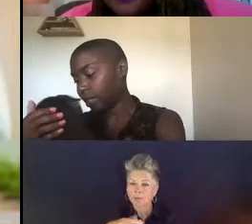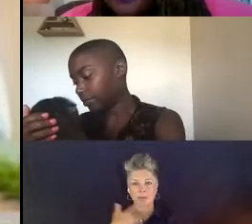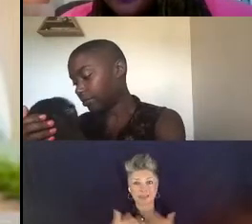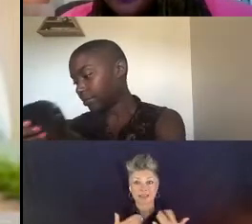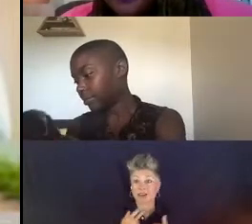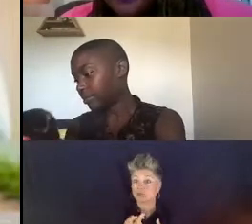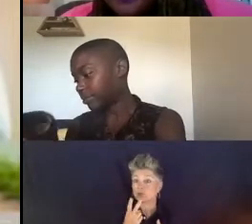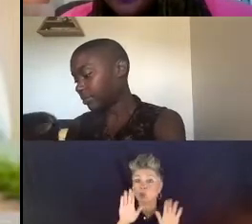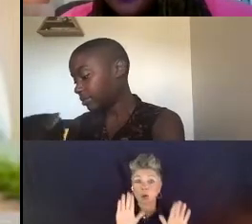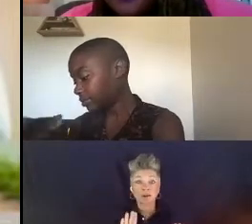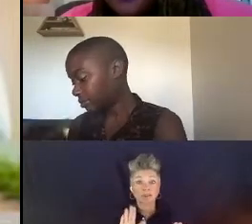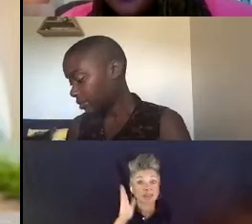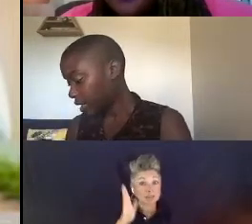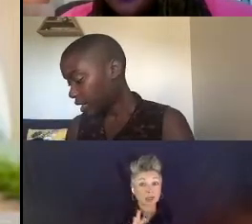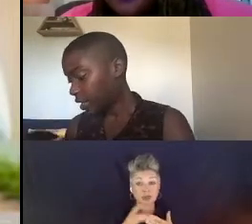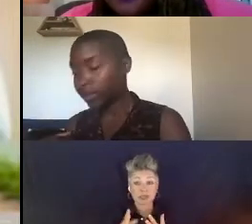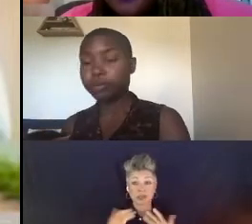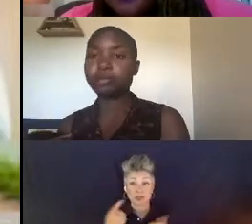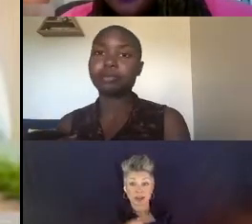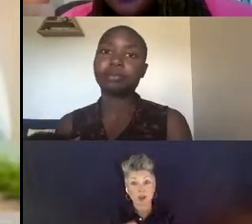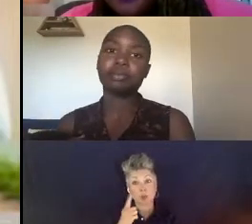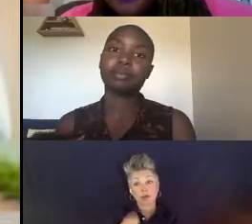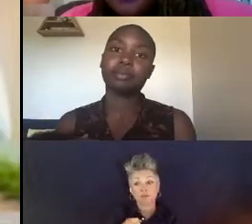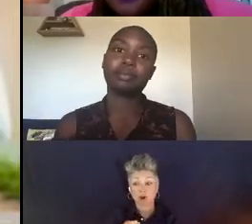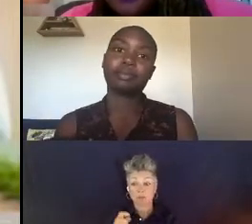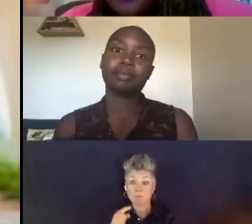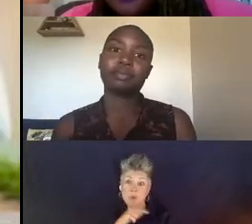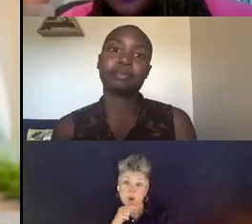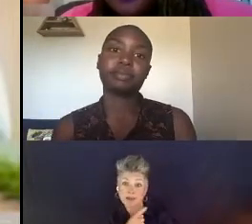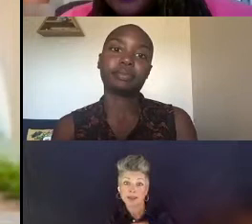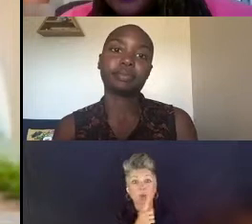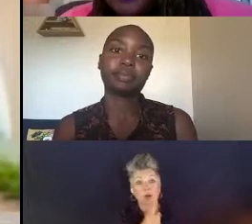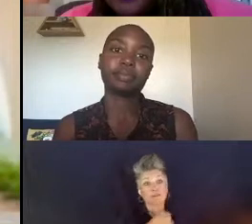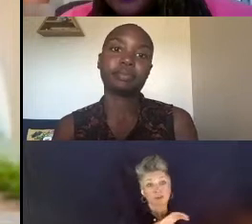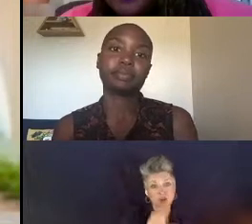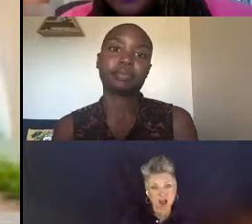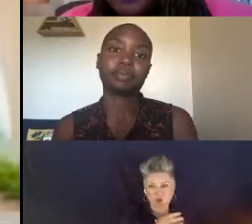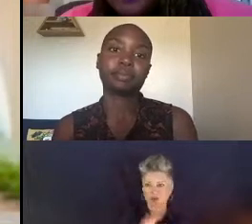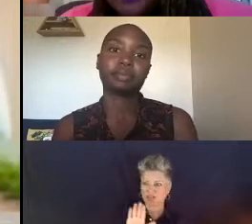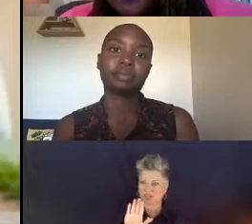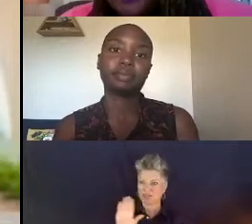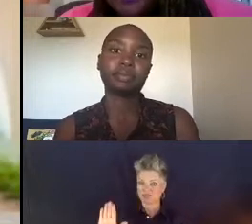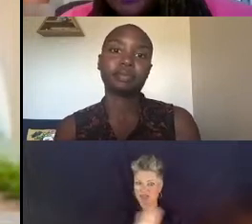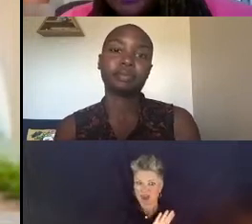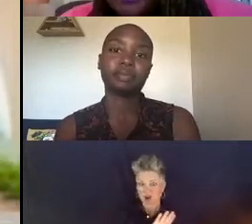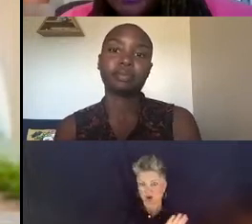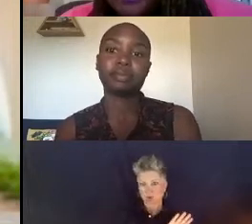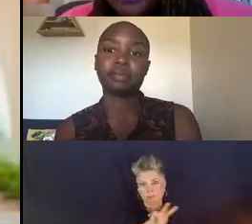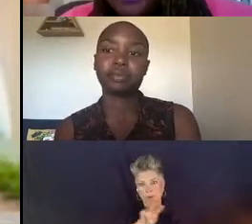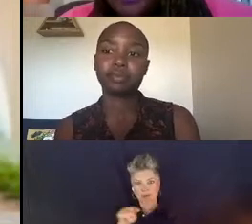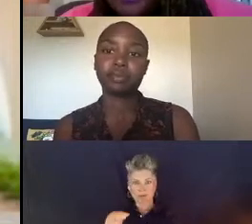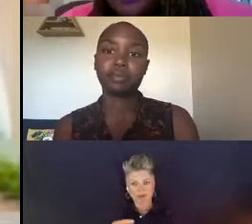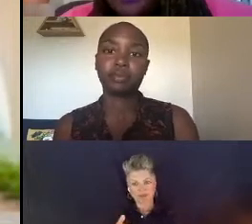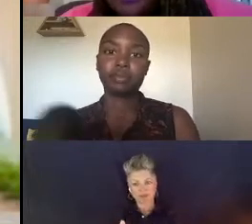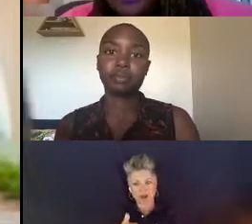here today. One homegrown, one from Chicago, to give us some different perspectives on how to help shape the built